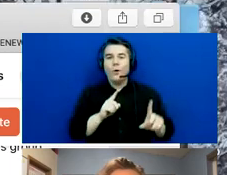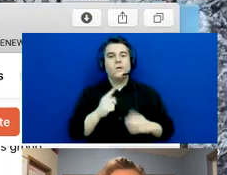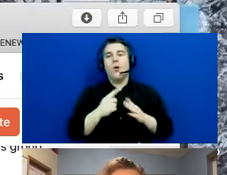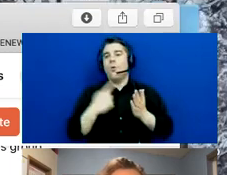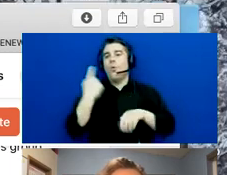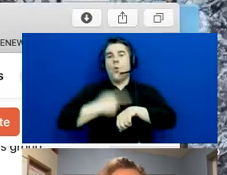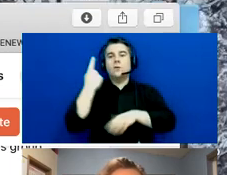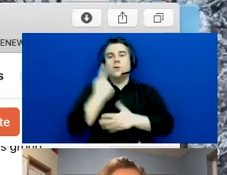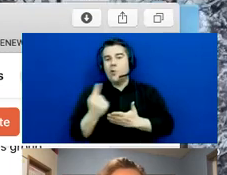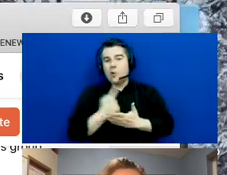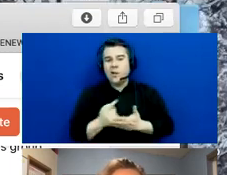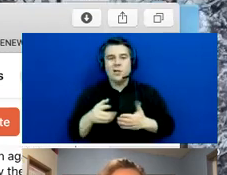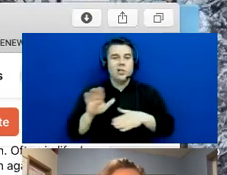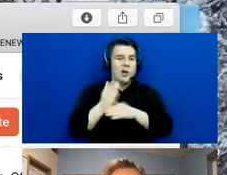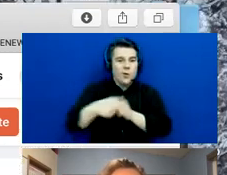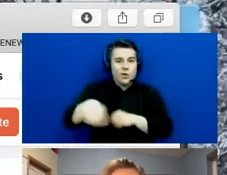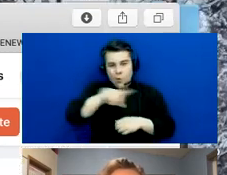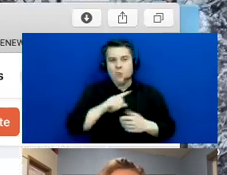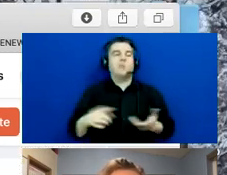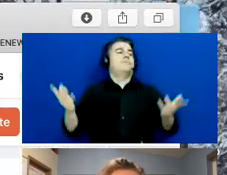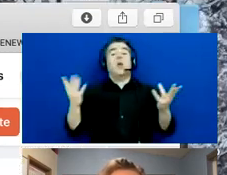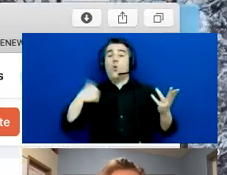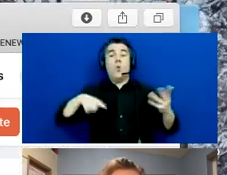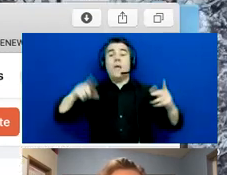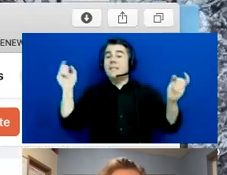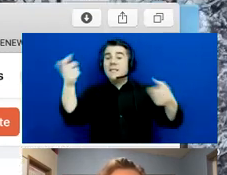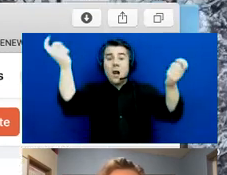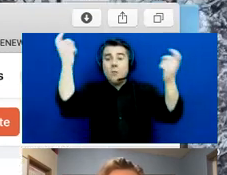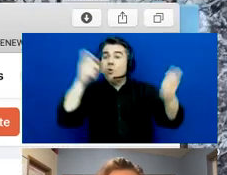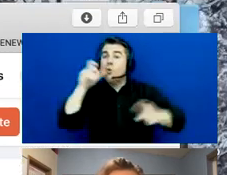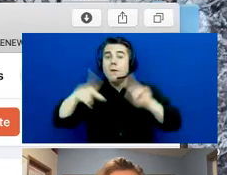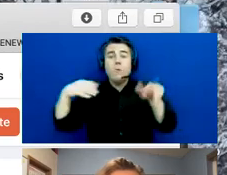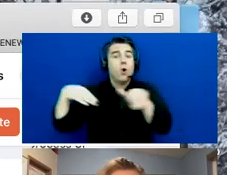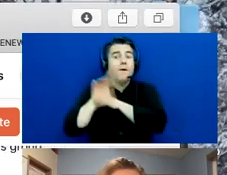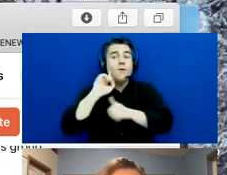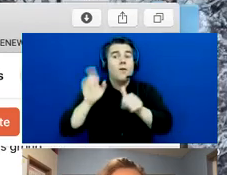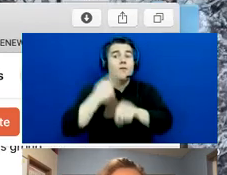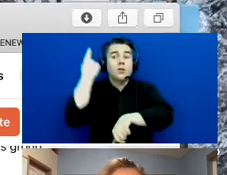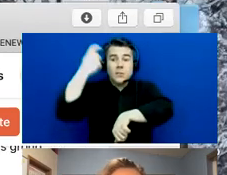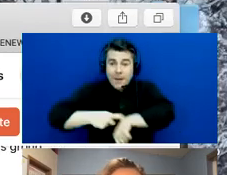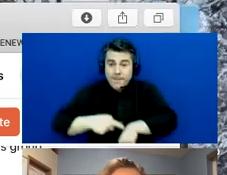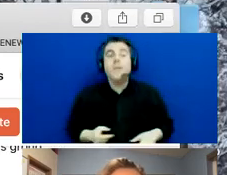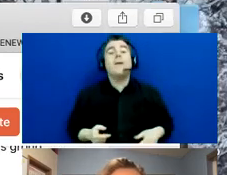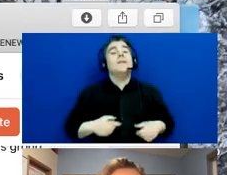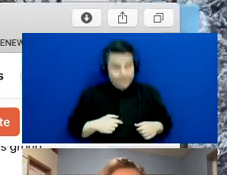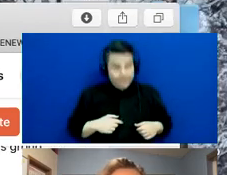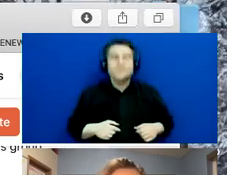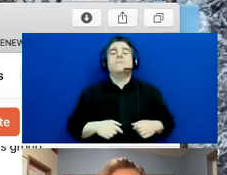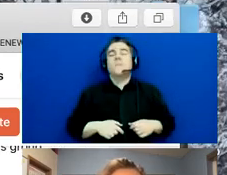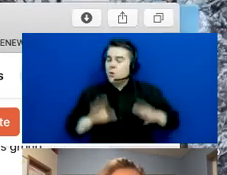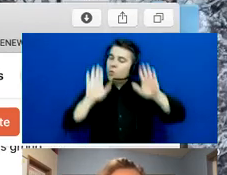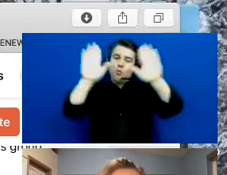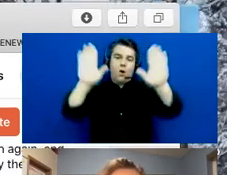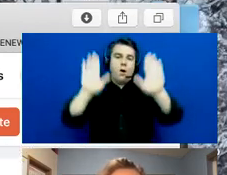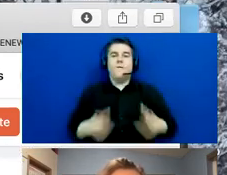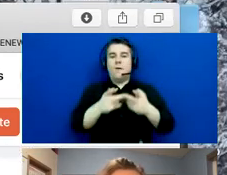week and just share with you guys. We celebrate people coming in for the first time. It's just such a wonderful place